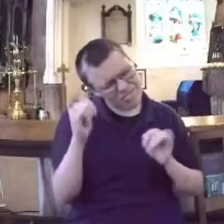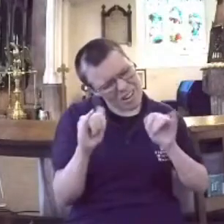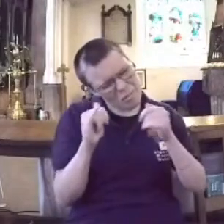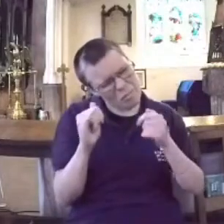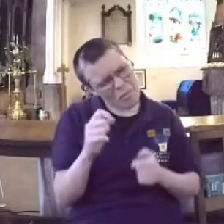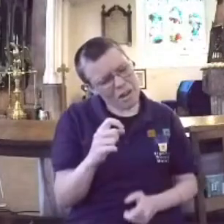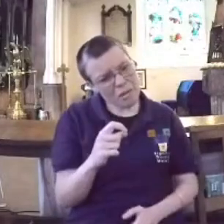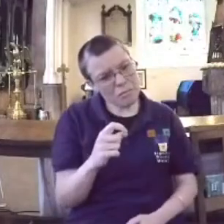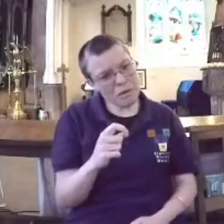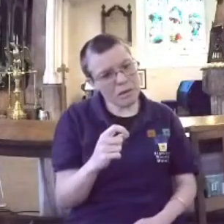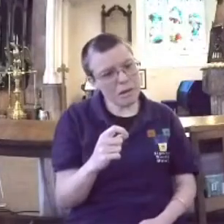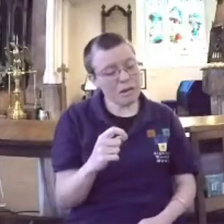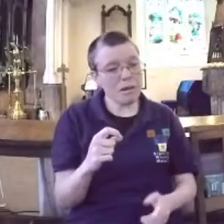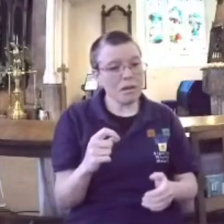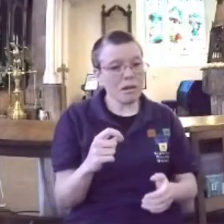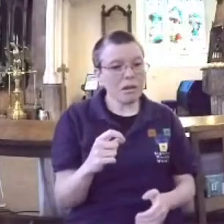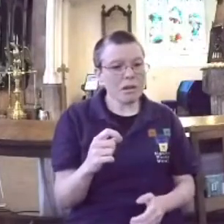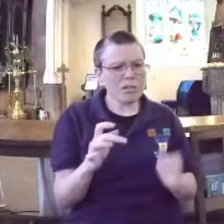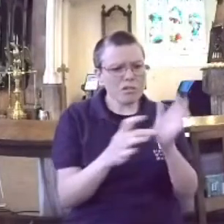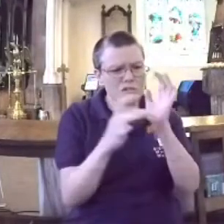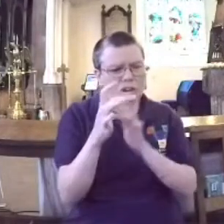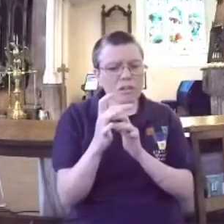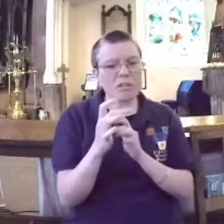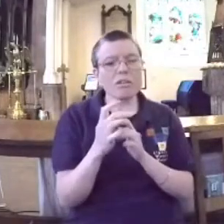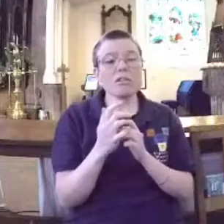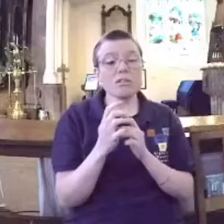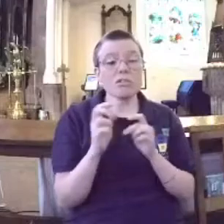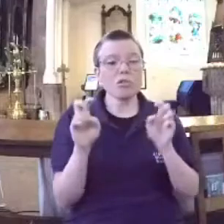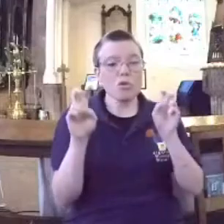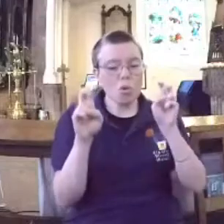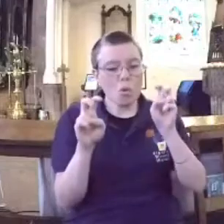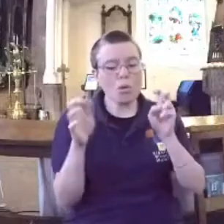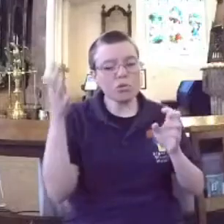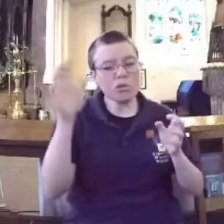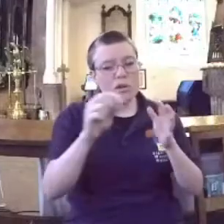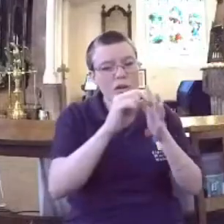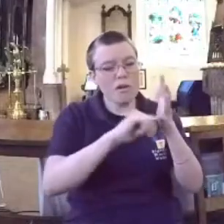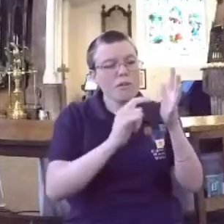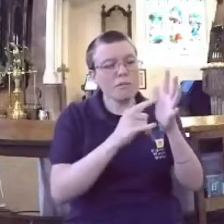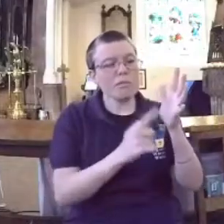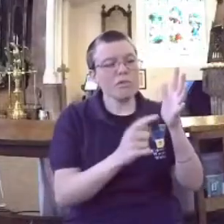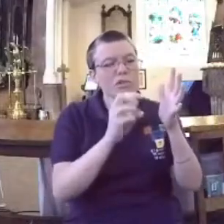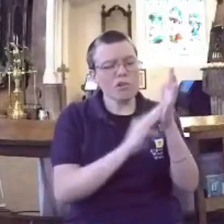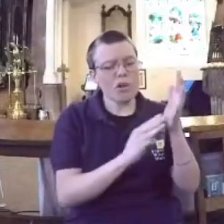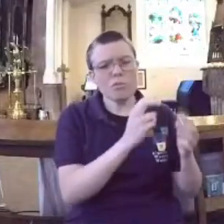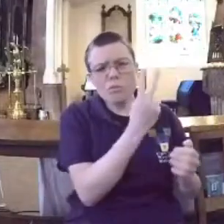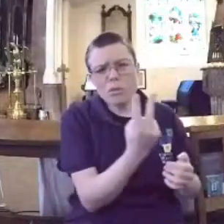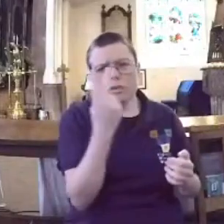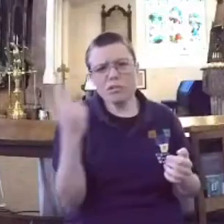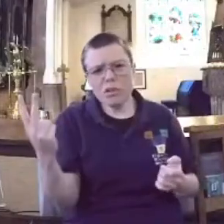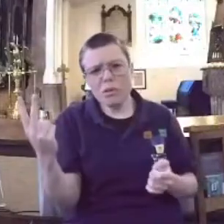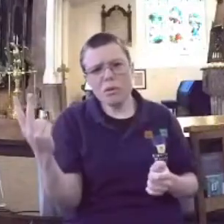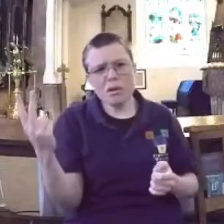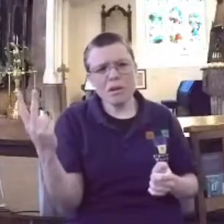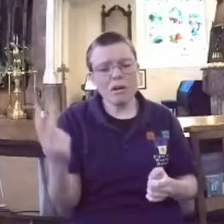is quoting Psalm 22, and Jesus would know the most apt verse from Scripture to help him at his time